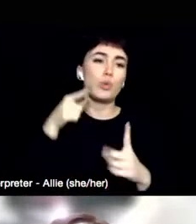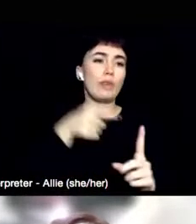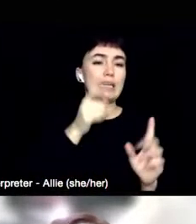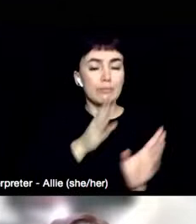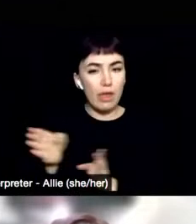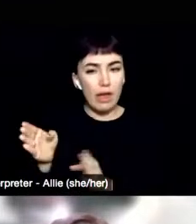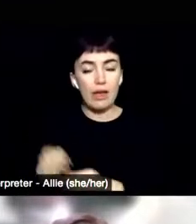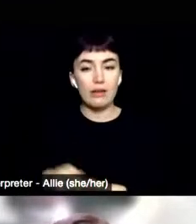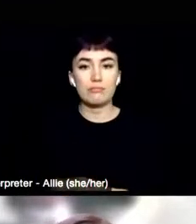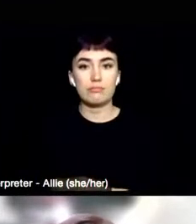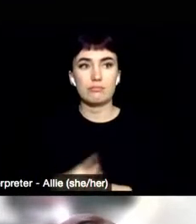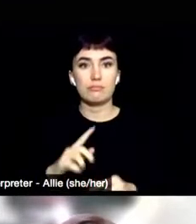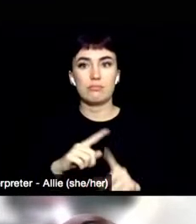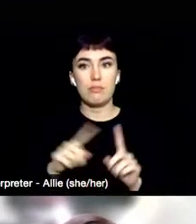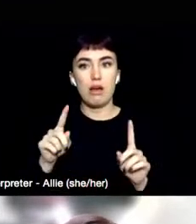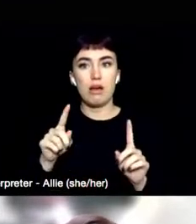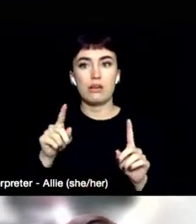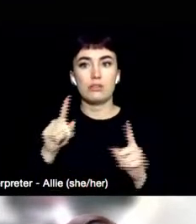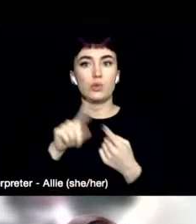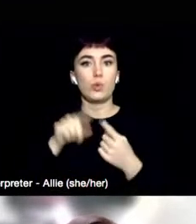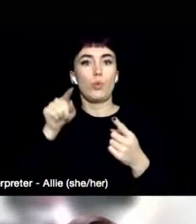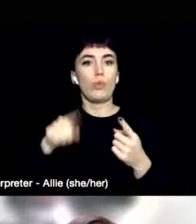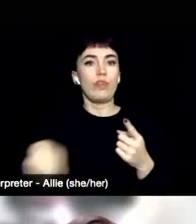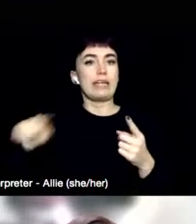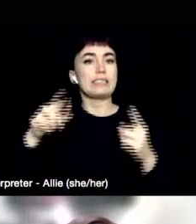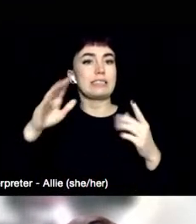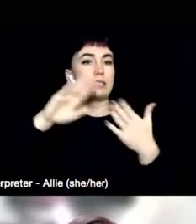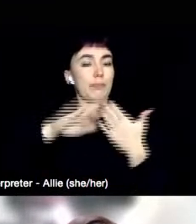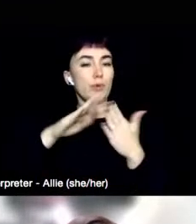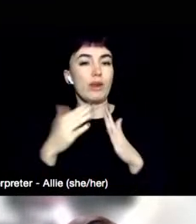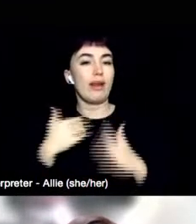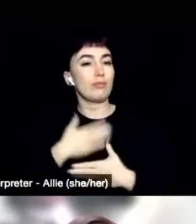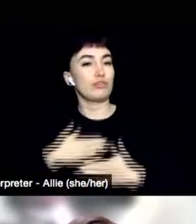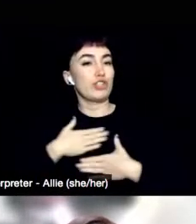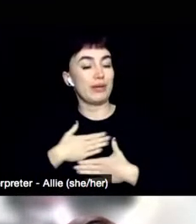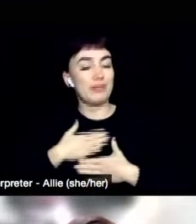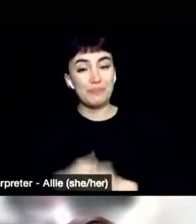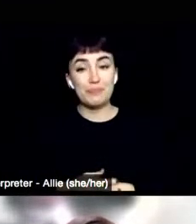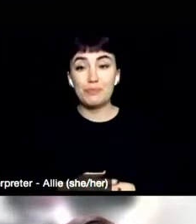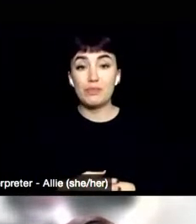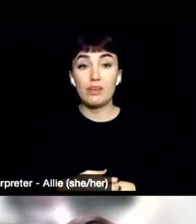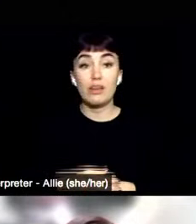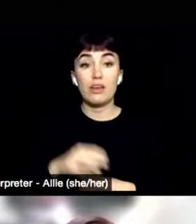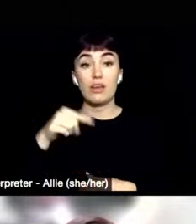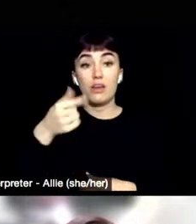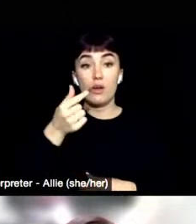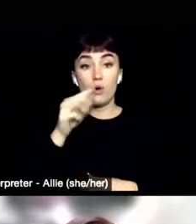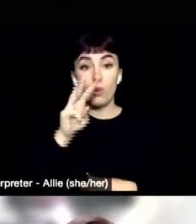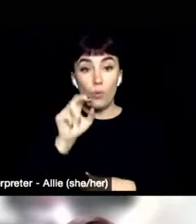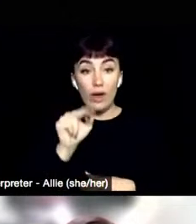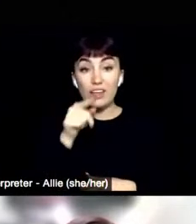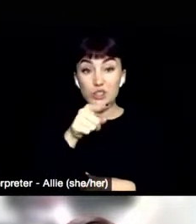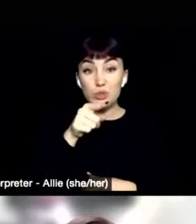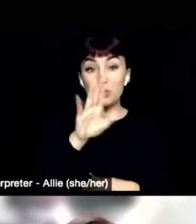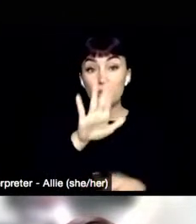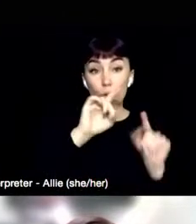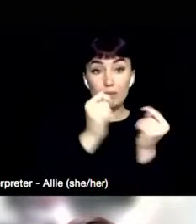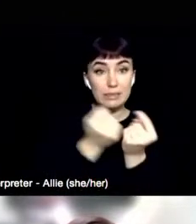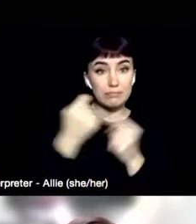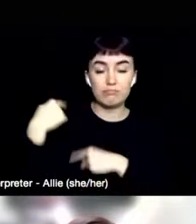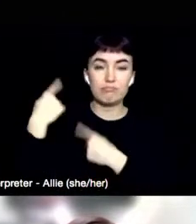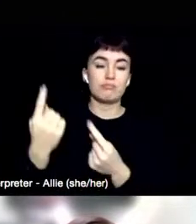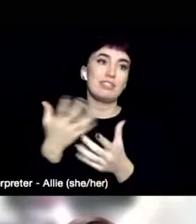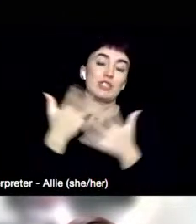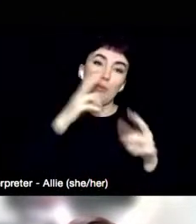plan, but to this community, and I appreciate that. Gwen, you and your team have been so much